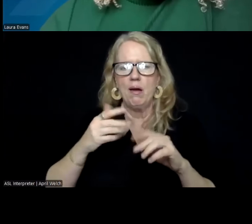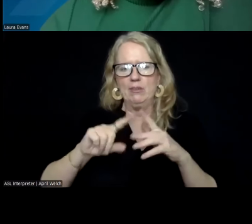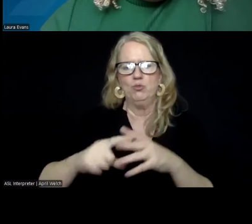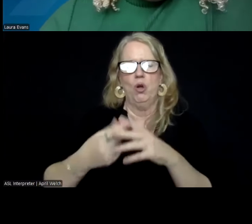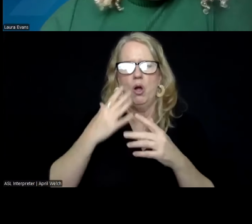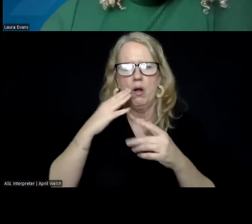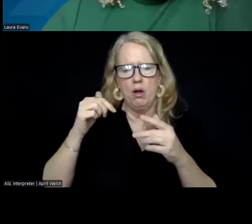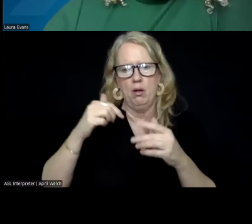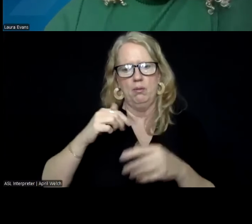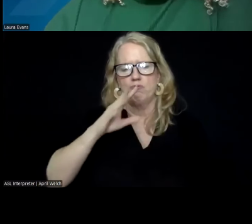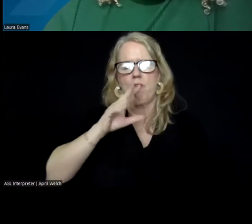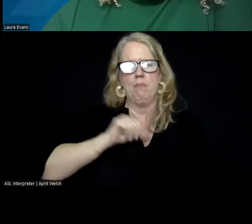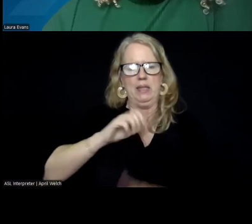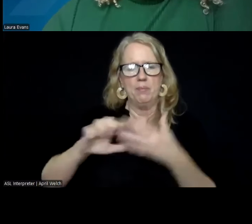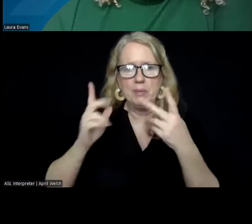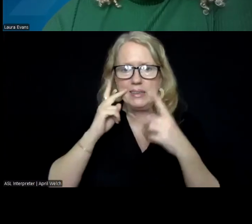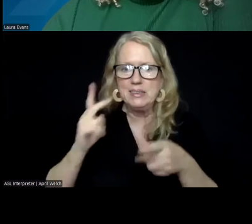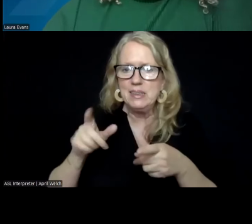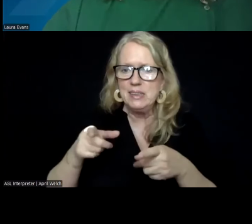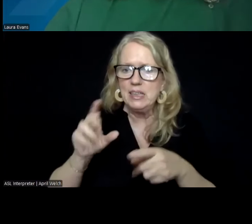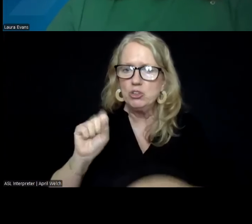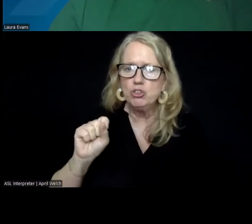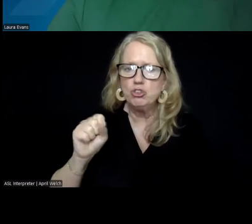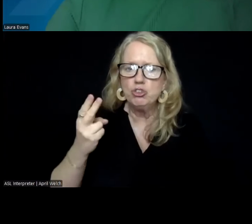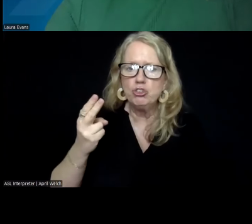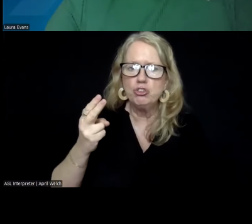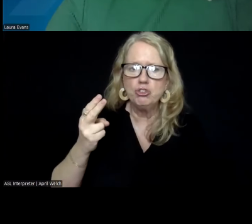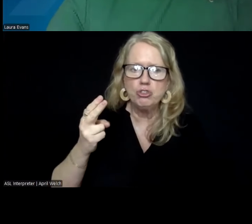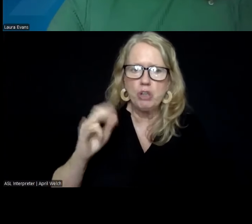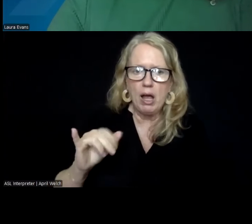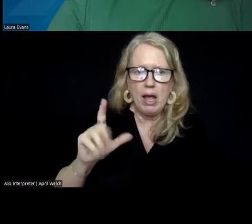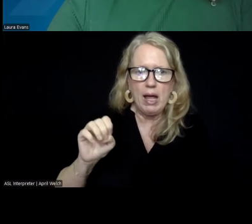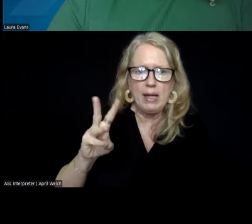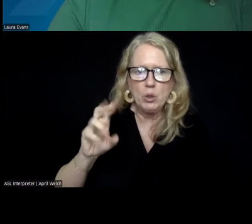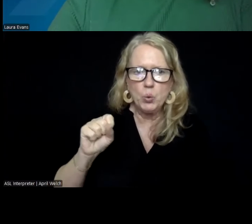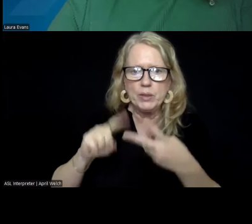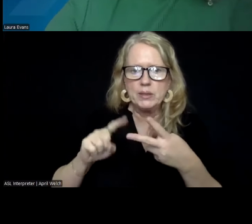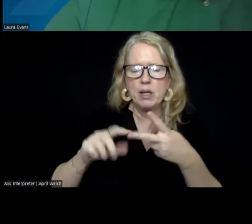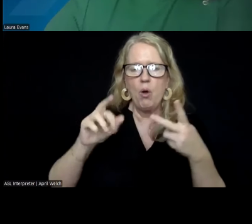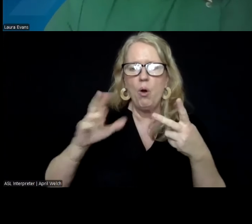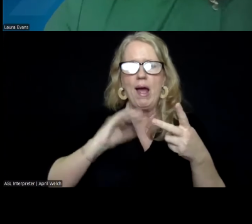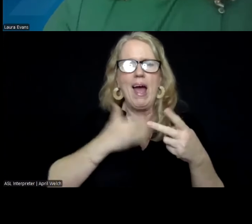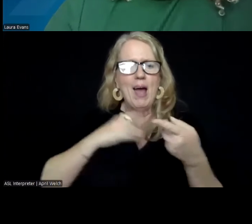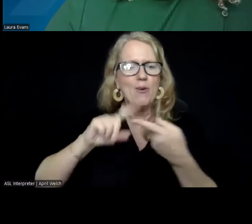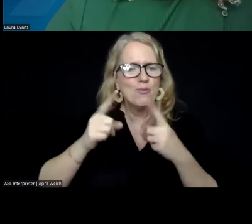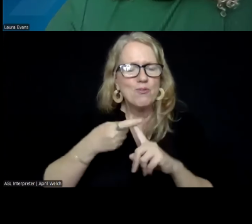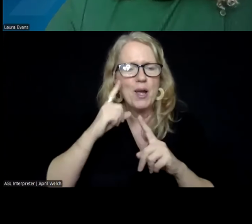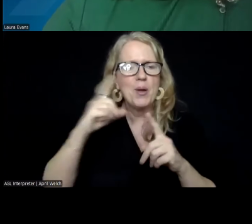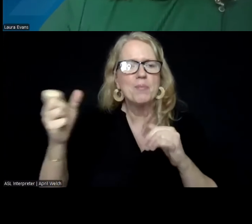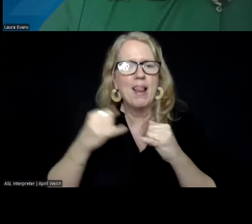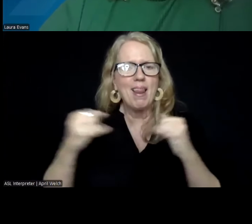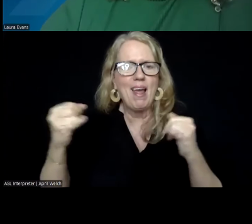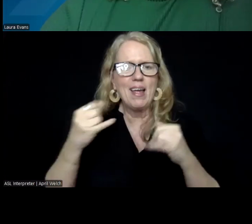time talking myself. Let me see if we have Shy Lewis here, or if we have our friends from Lines for